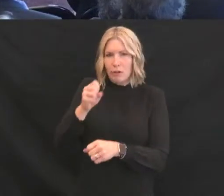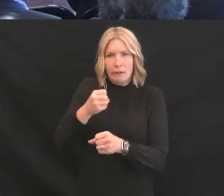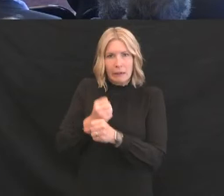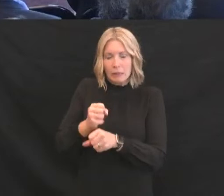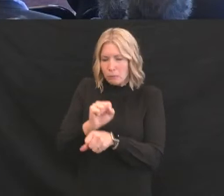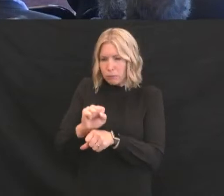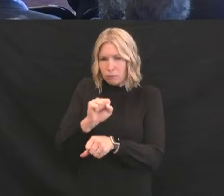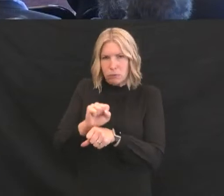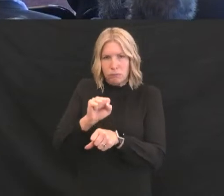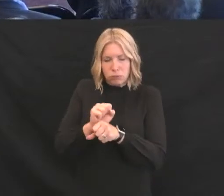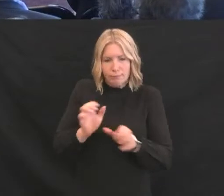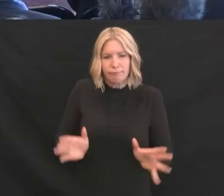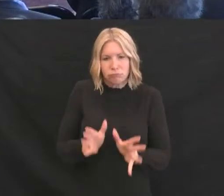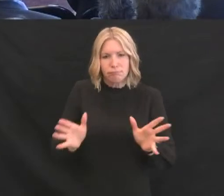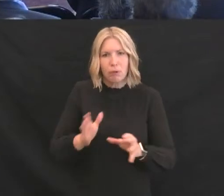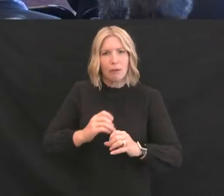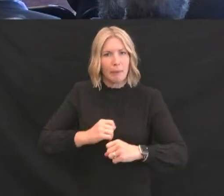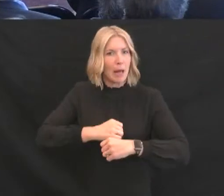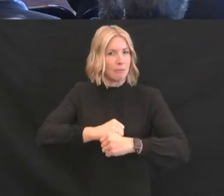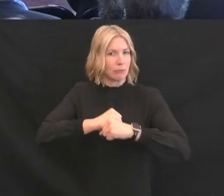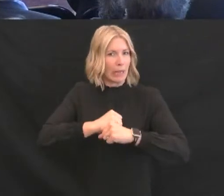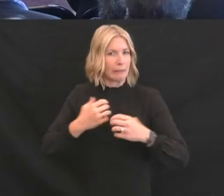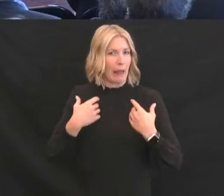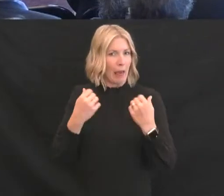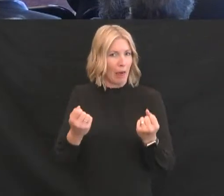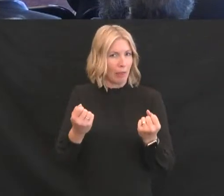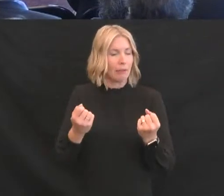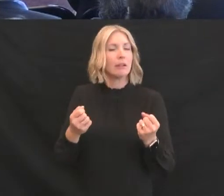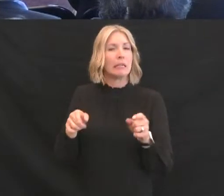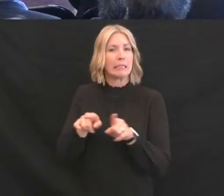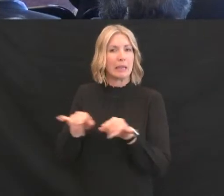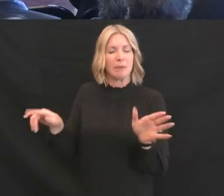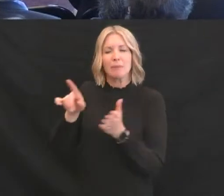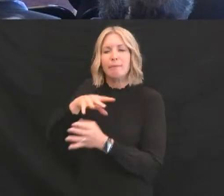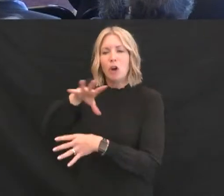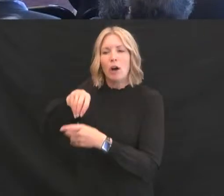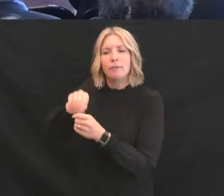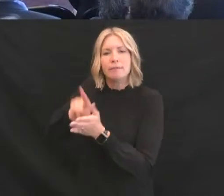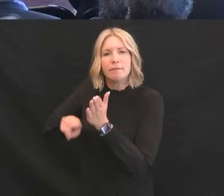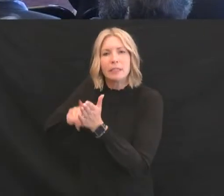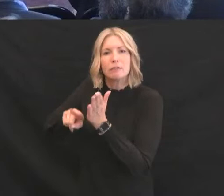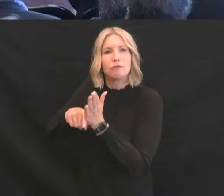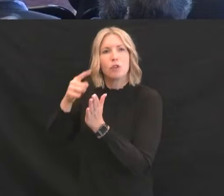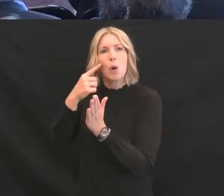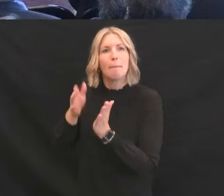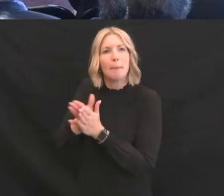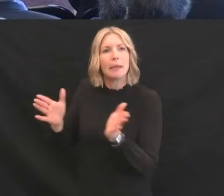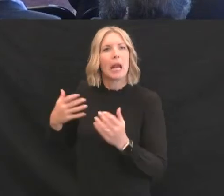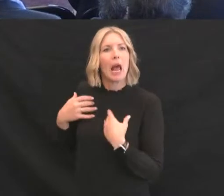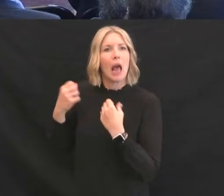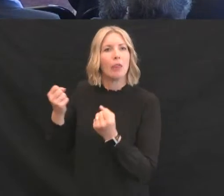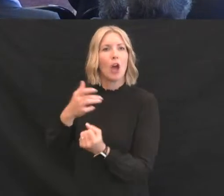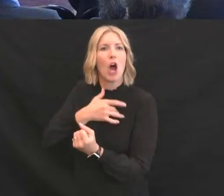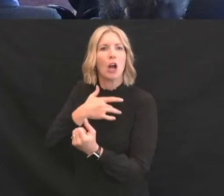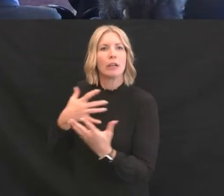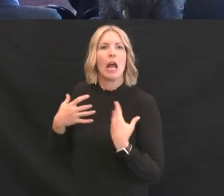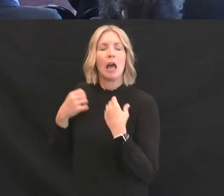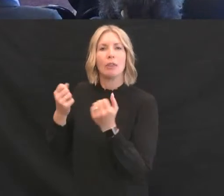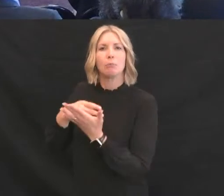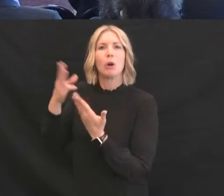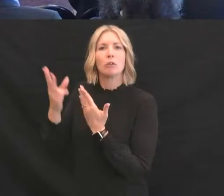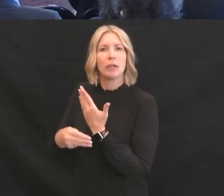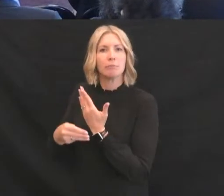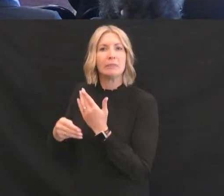for the Newfoundland and Labrador Heart Health Program, and for more than 15 years, chaired the Provincial Wellness Advisory